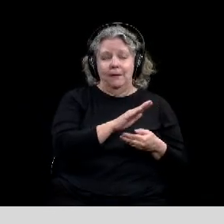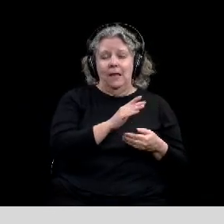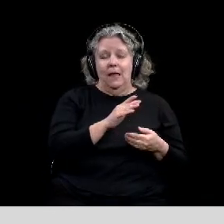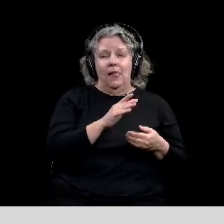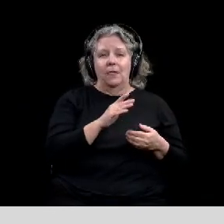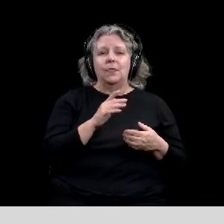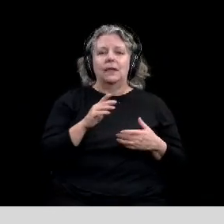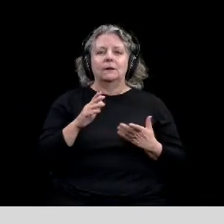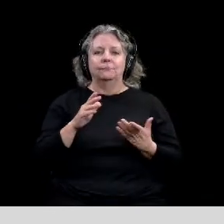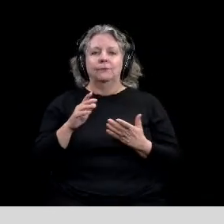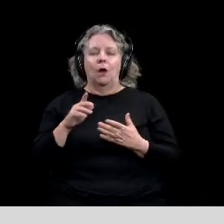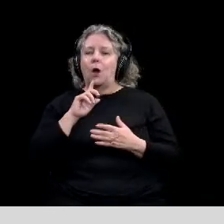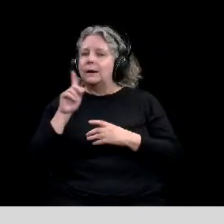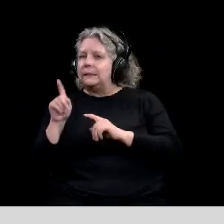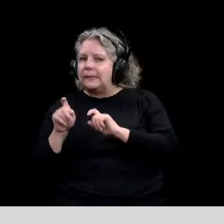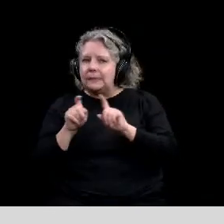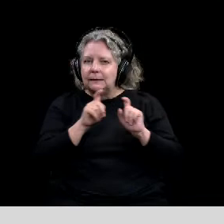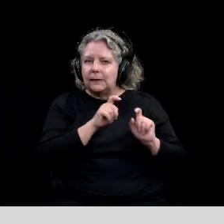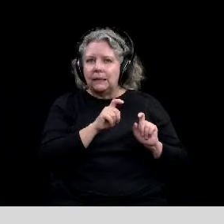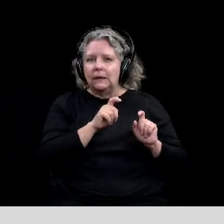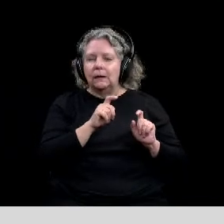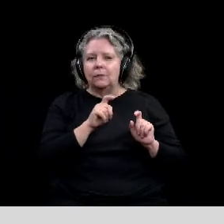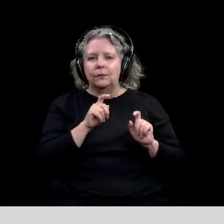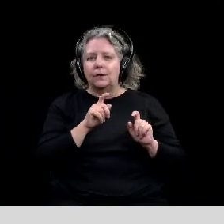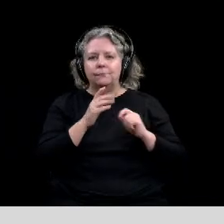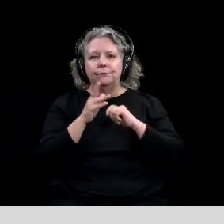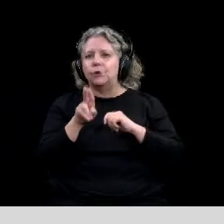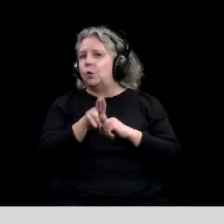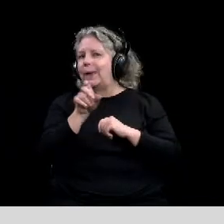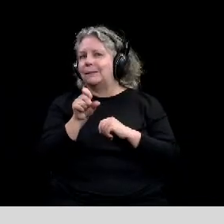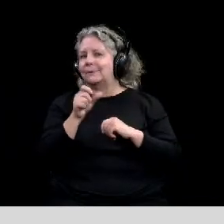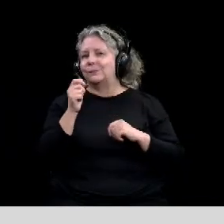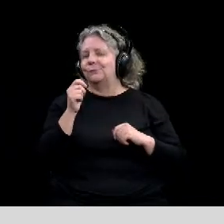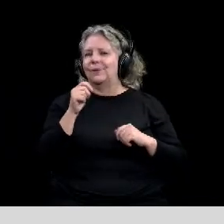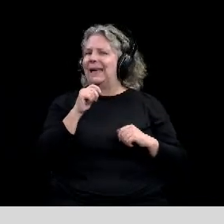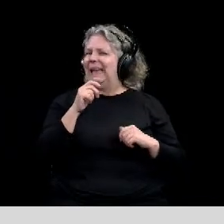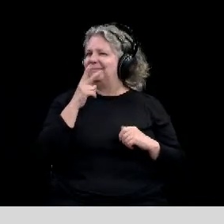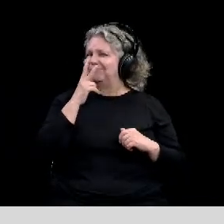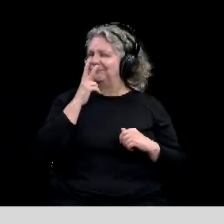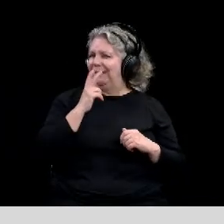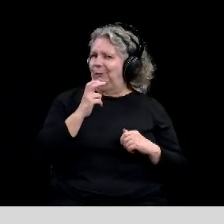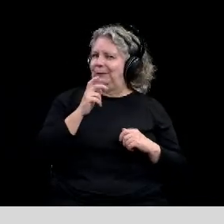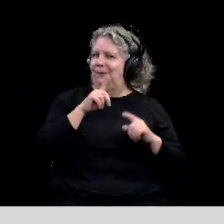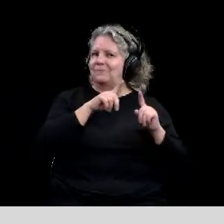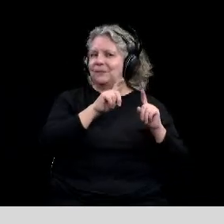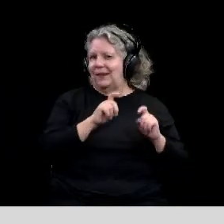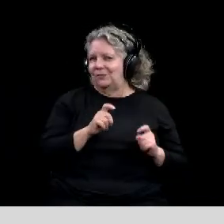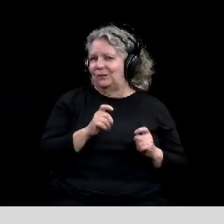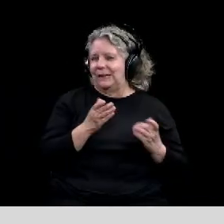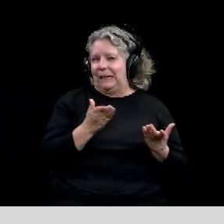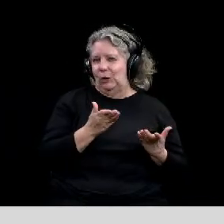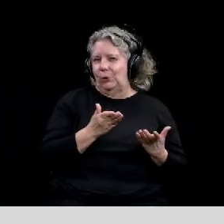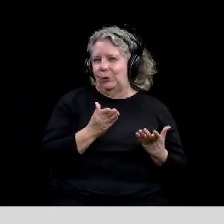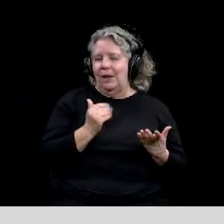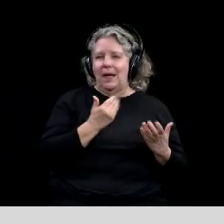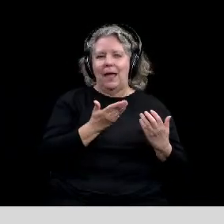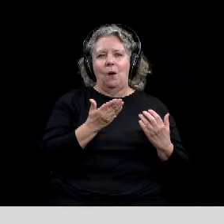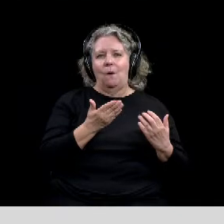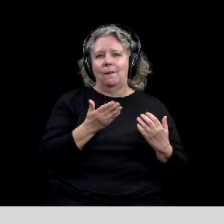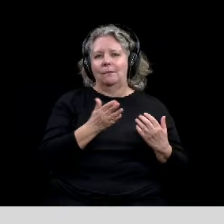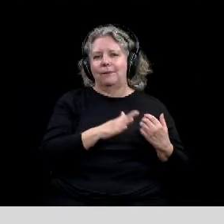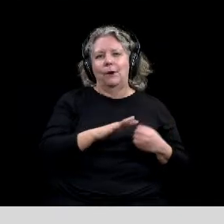areas. I'm not aware that any samples from McLennan County or from Central Texas have been delivered to